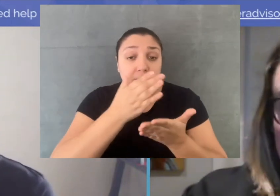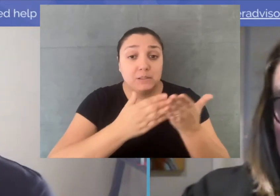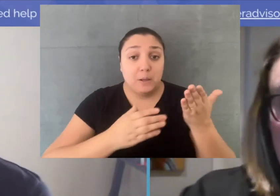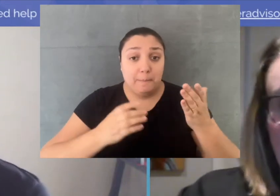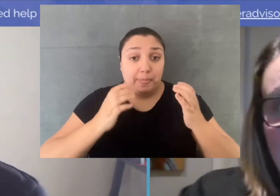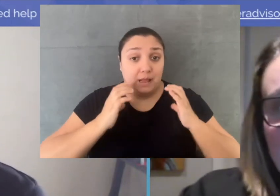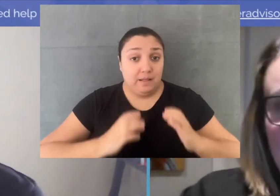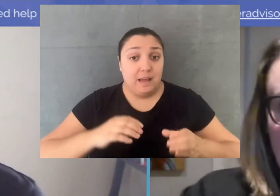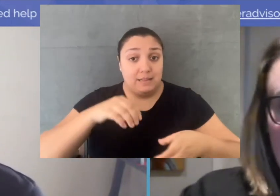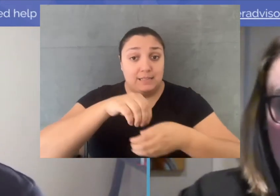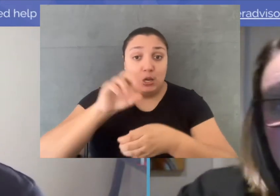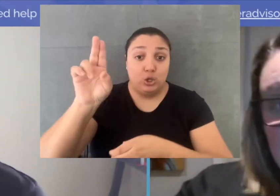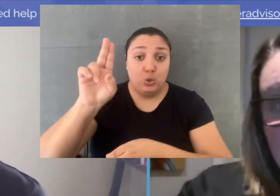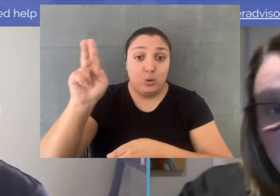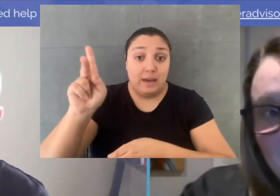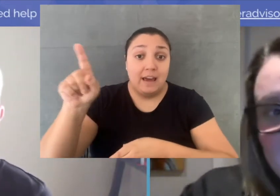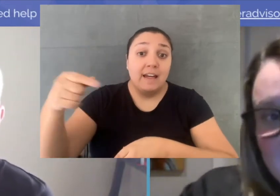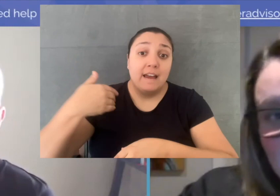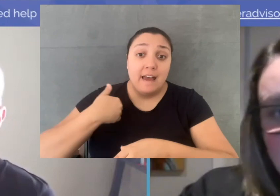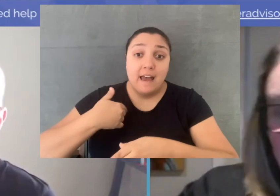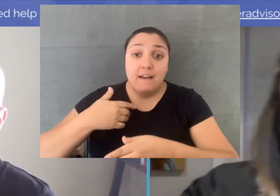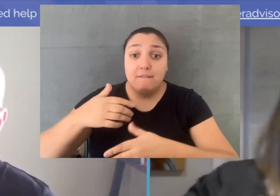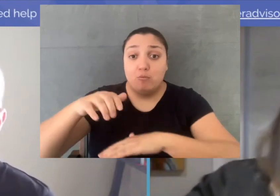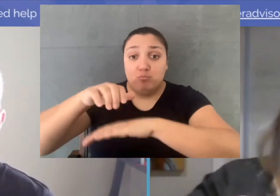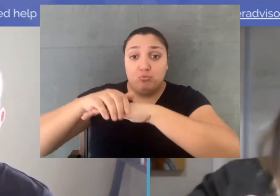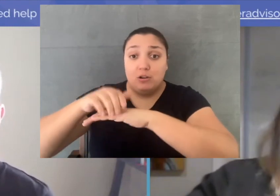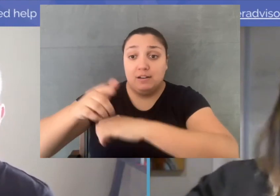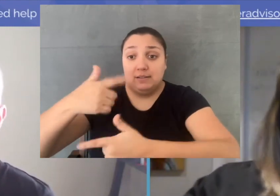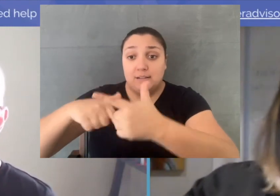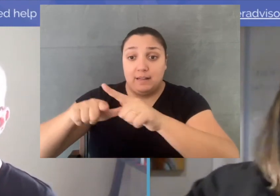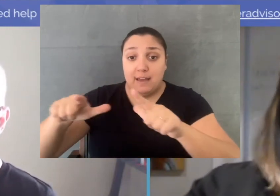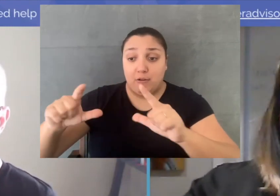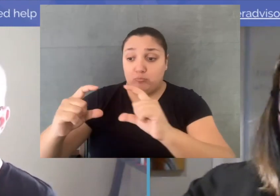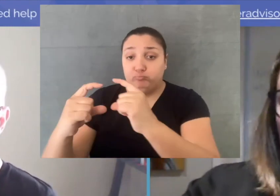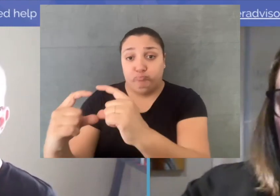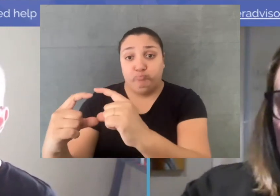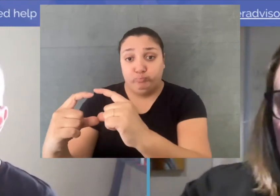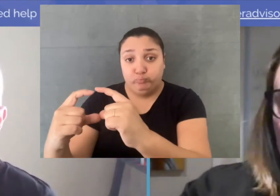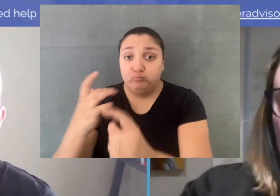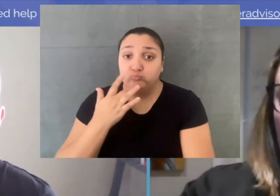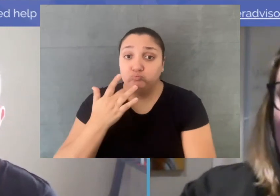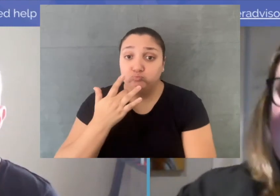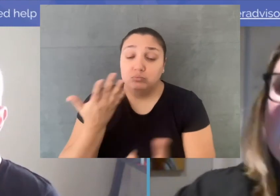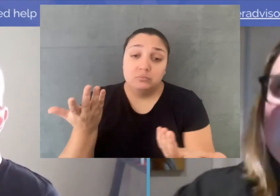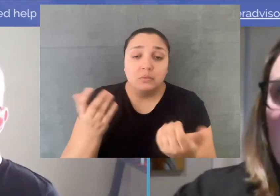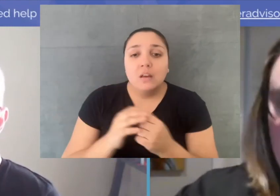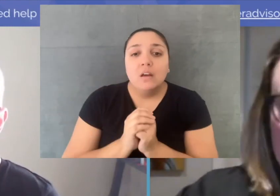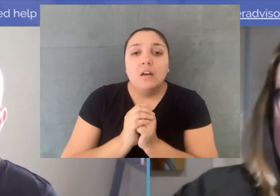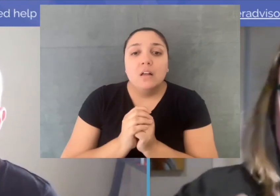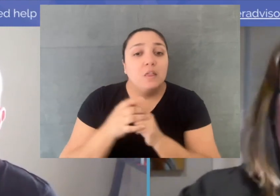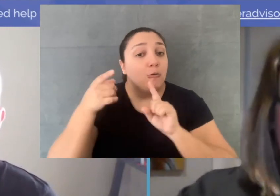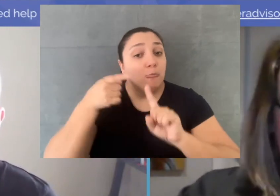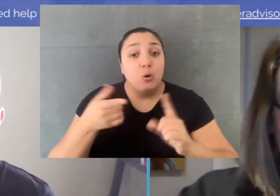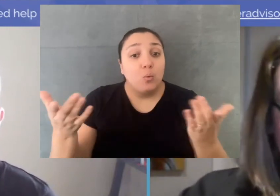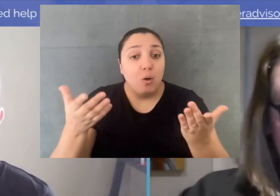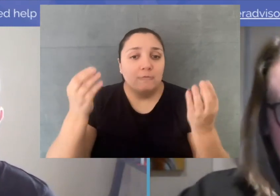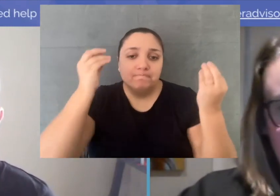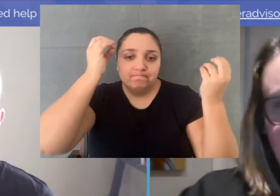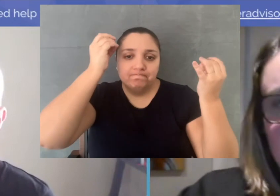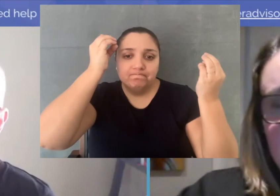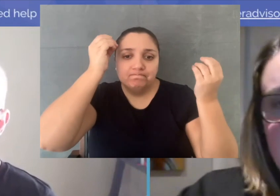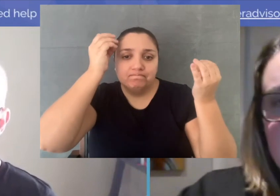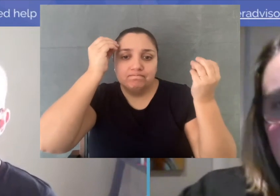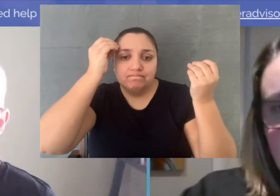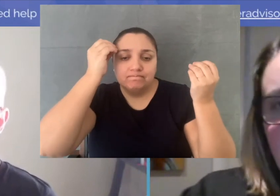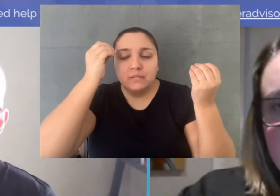few clients in the UK and they have British Sign Language that we'll put in the little corner. But the point is that we're considering it.